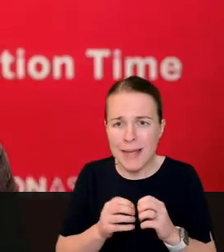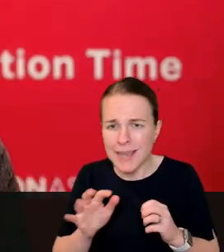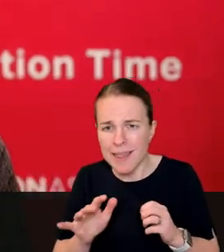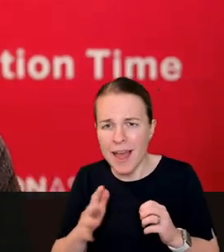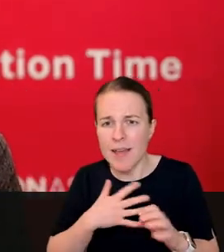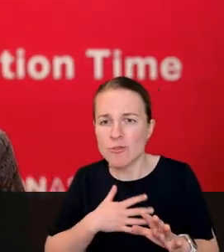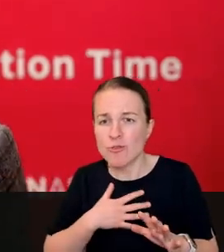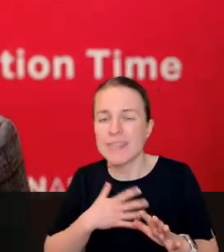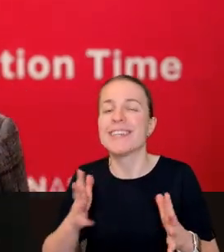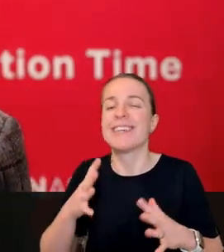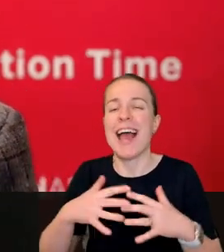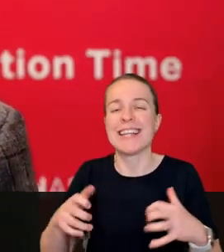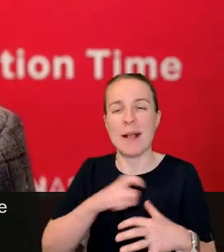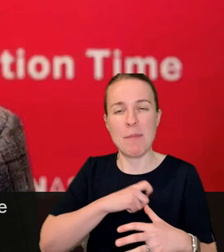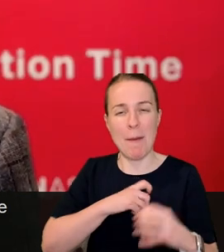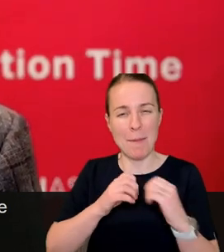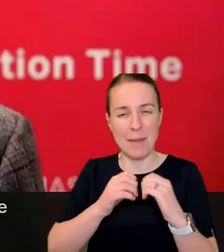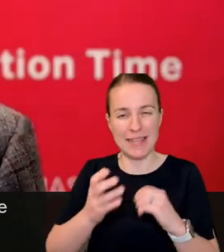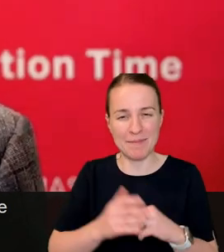Assembly Member Best.